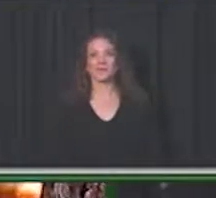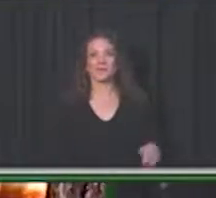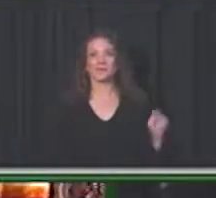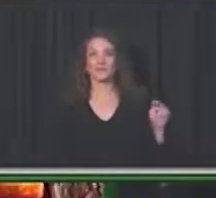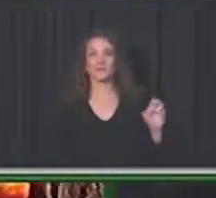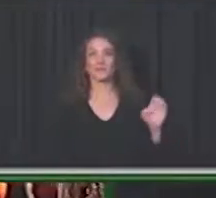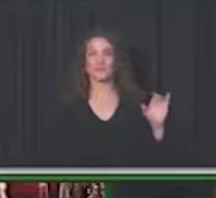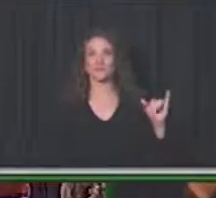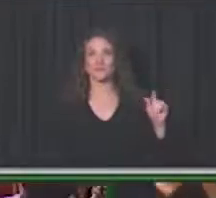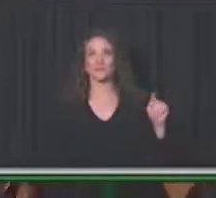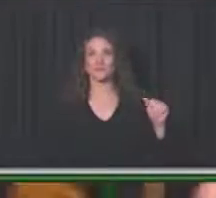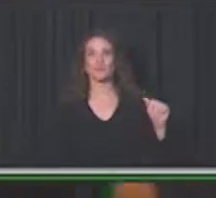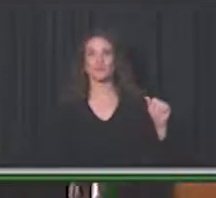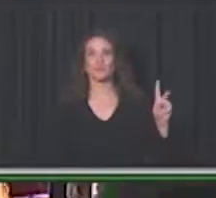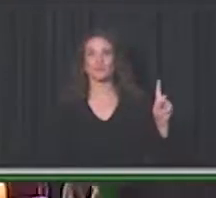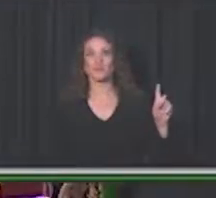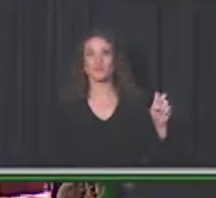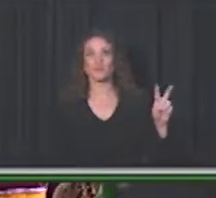Nesita Devi.